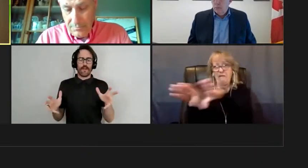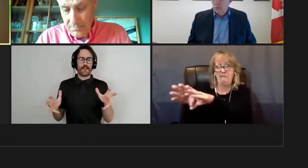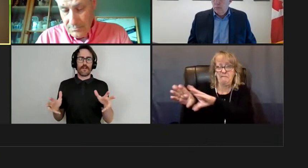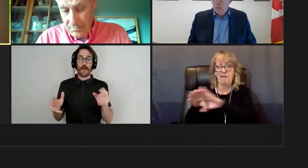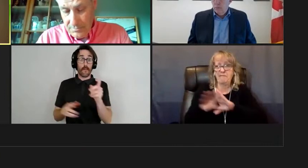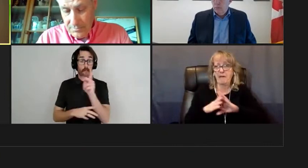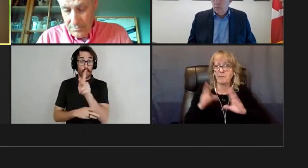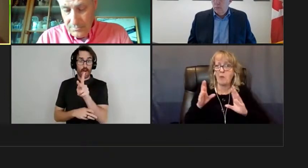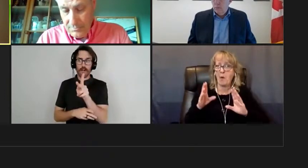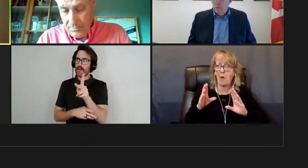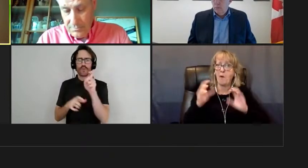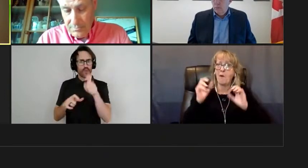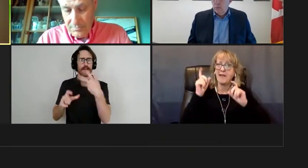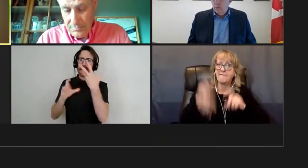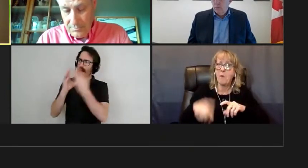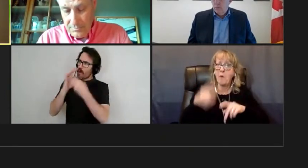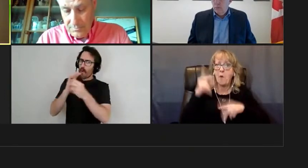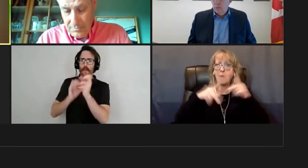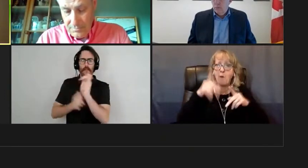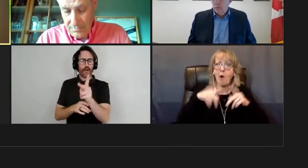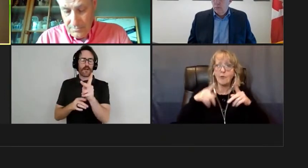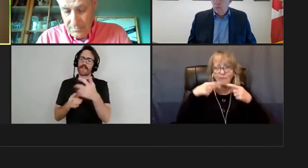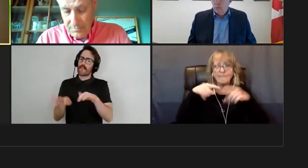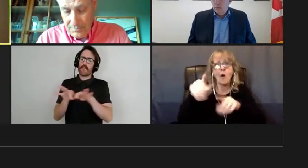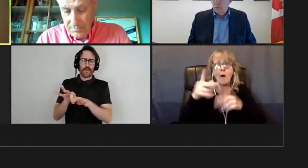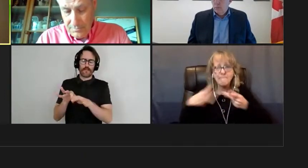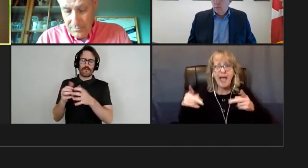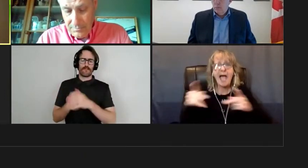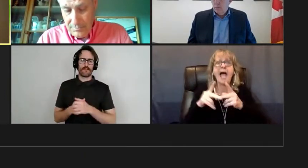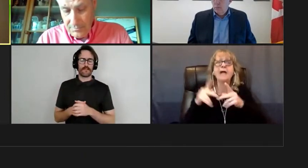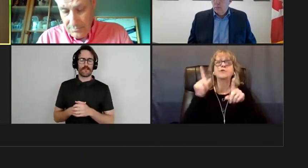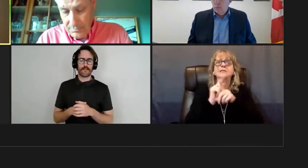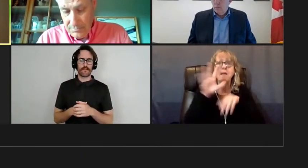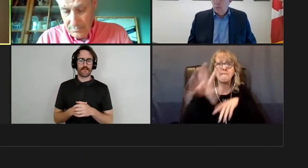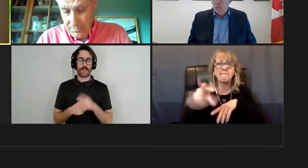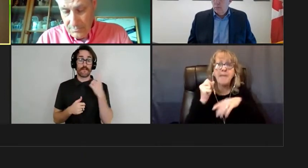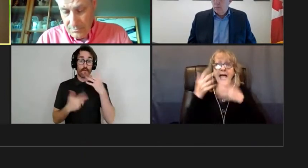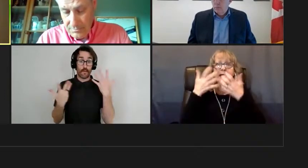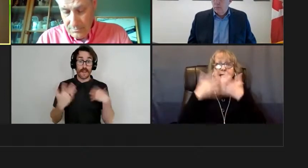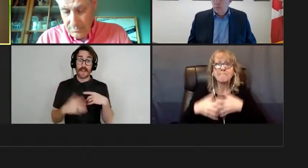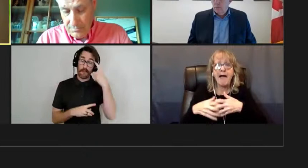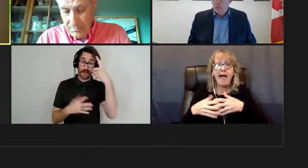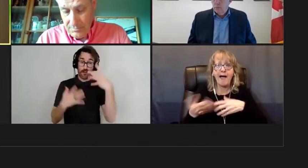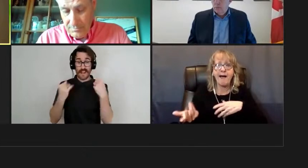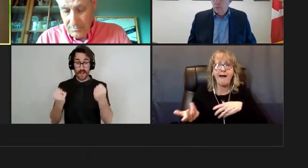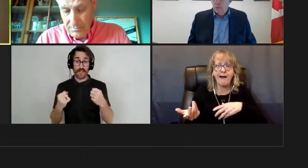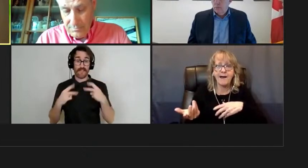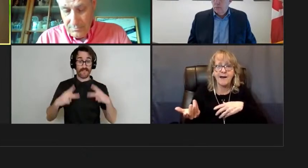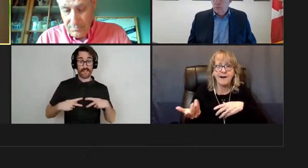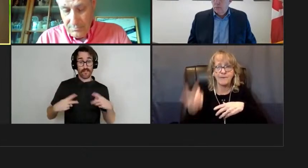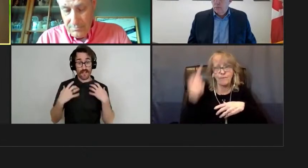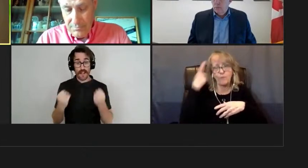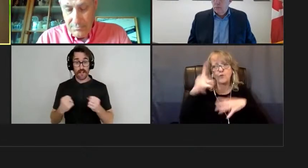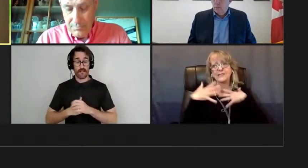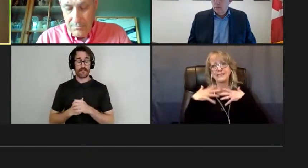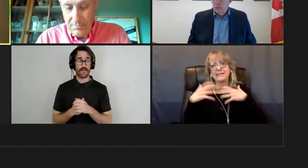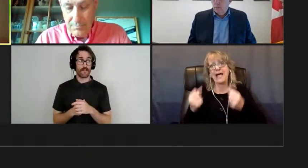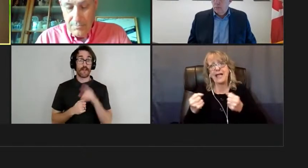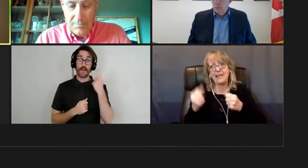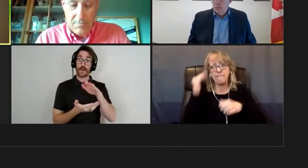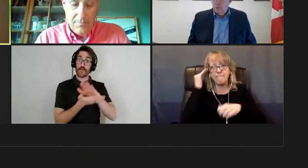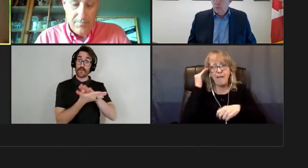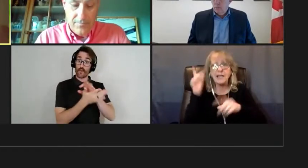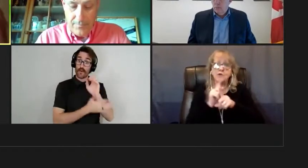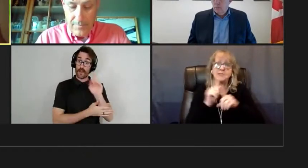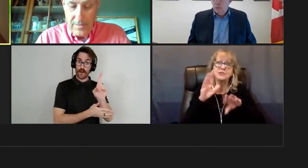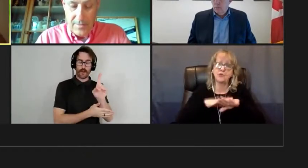you know, for the mental health and physical activity reasons that we've discussed. And so that's the spirit. In terms of schoolyards, yes, we have thought